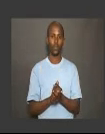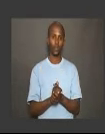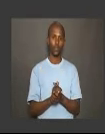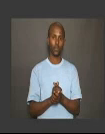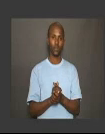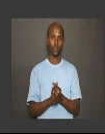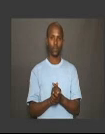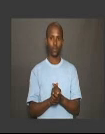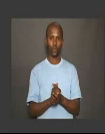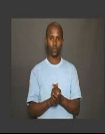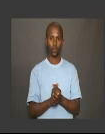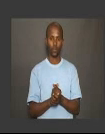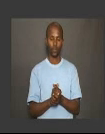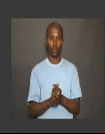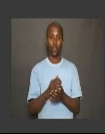plus